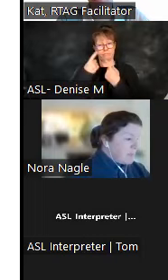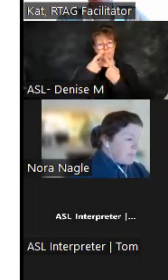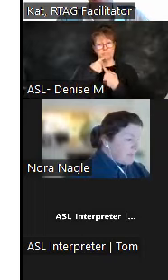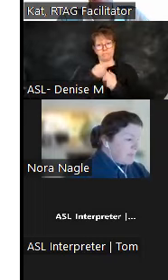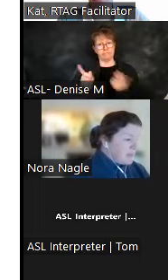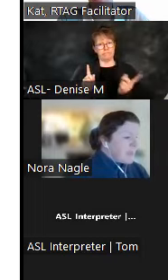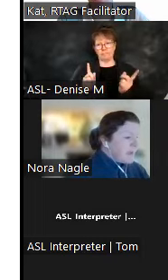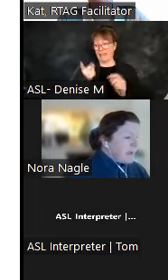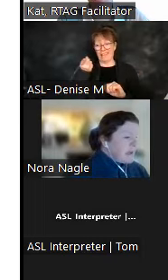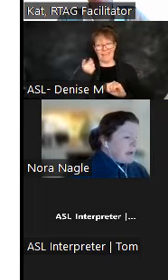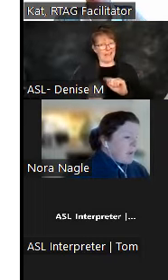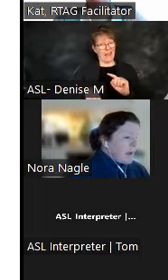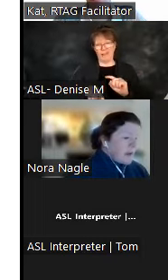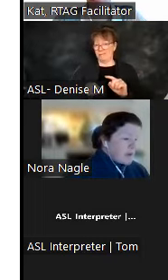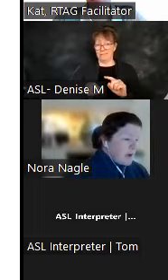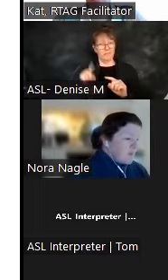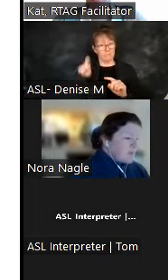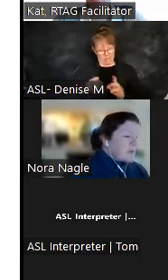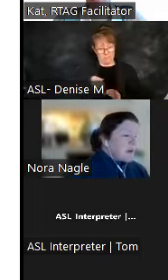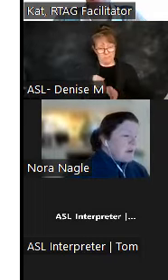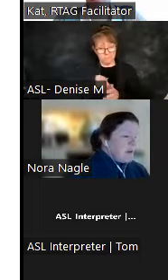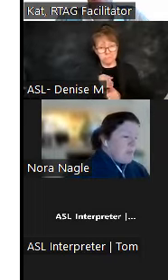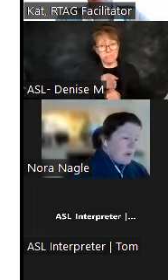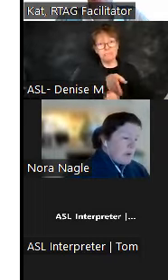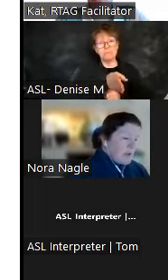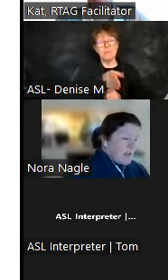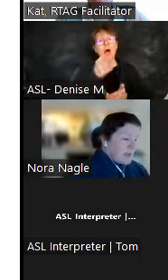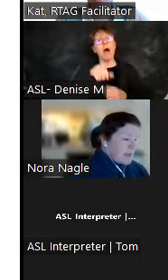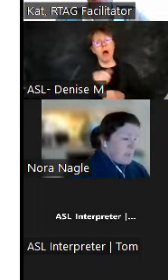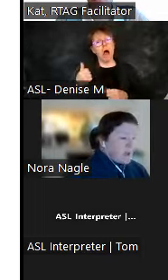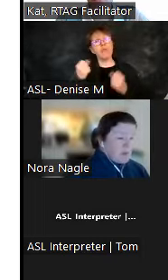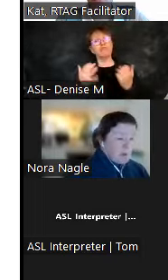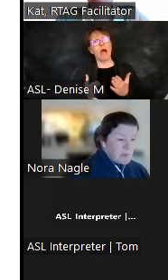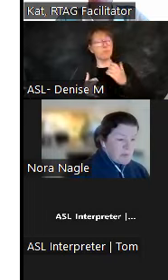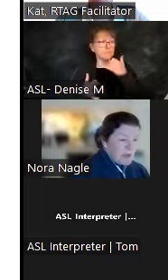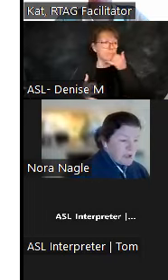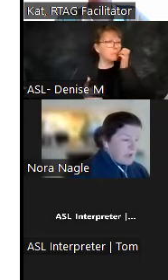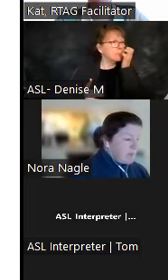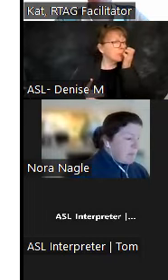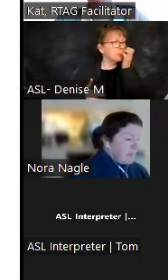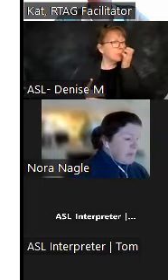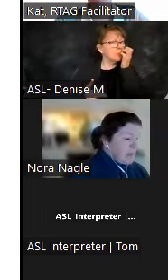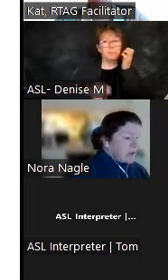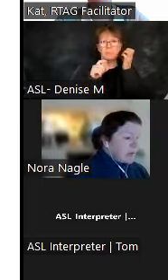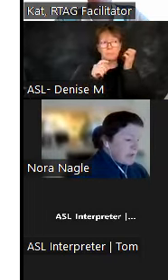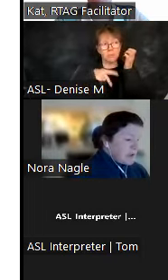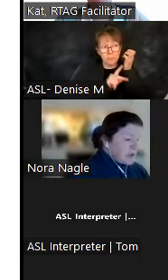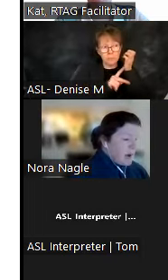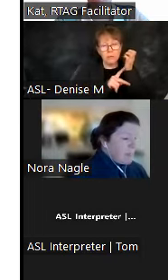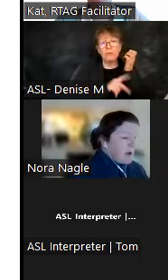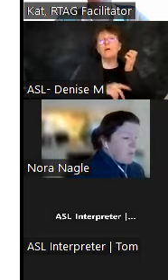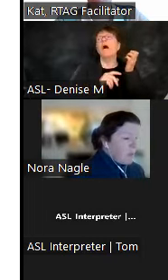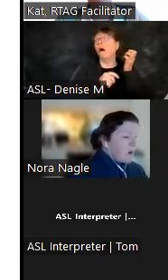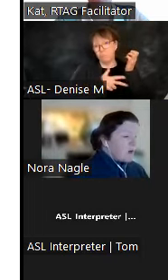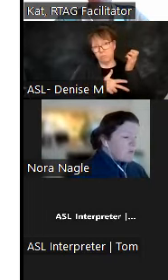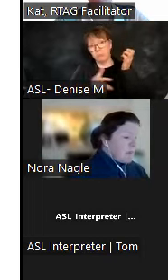that they've been given, while other drivers will contact dispatch and request permission and complete the